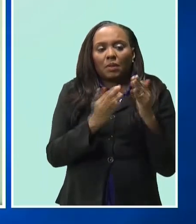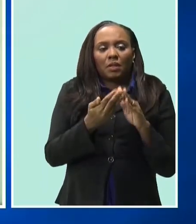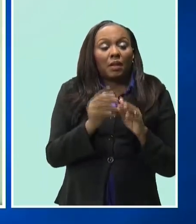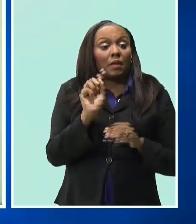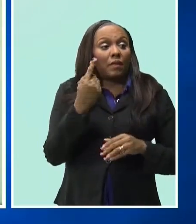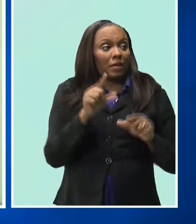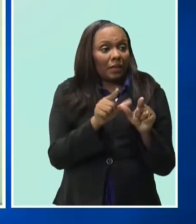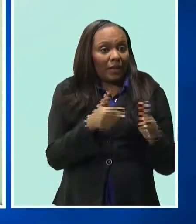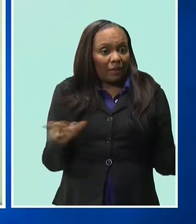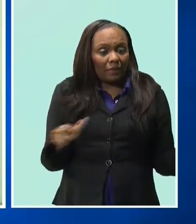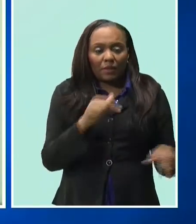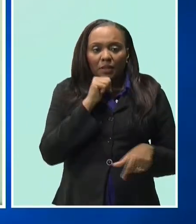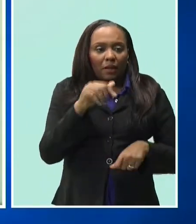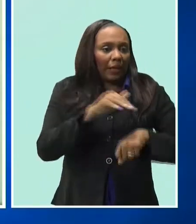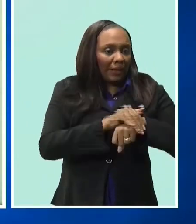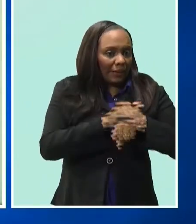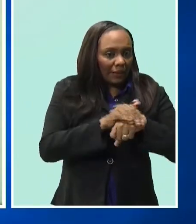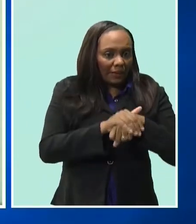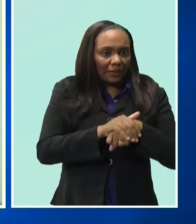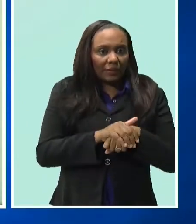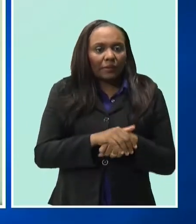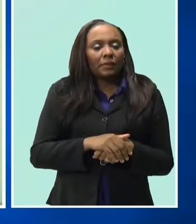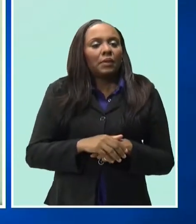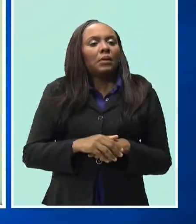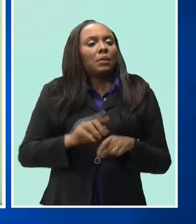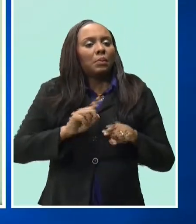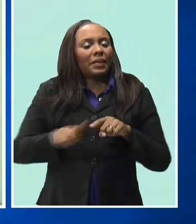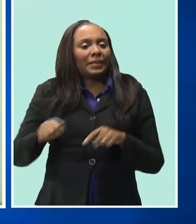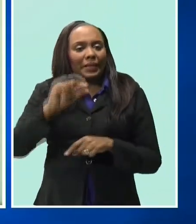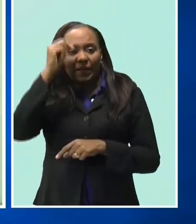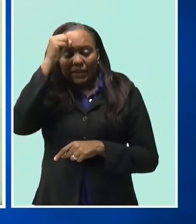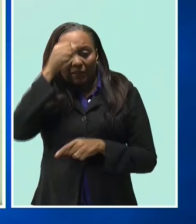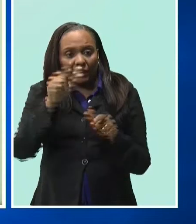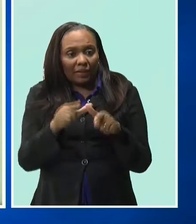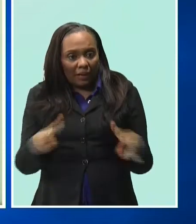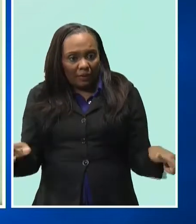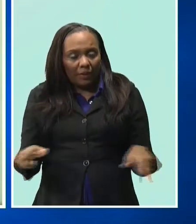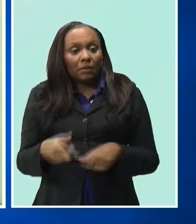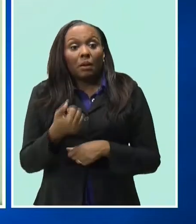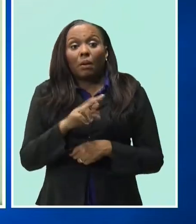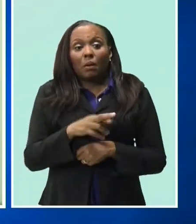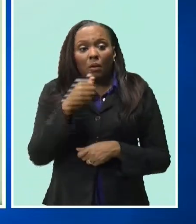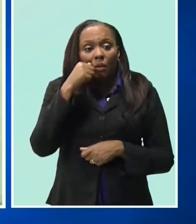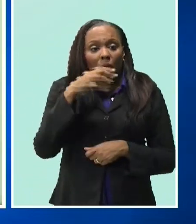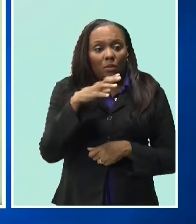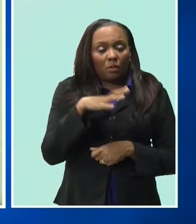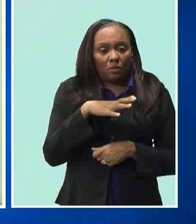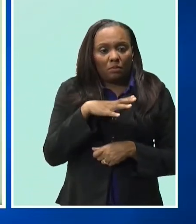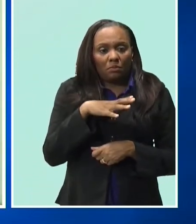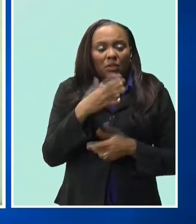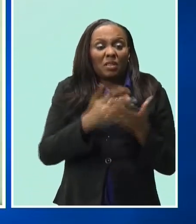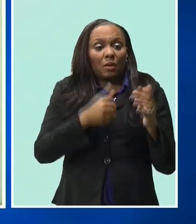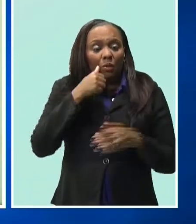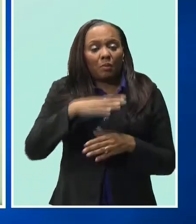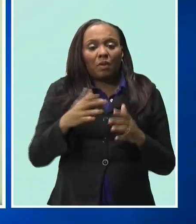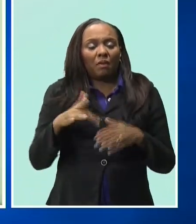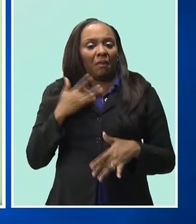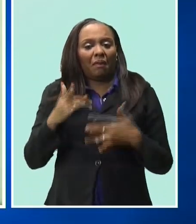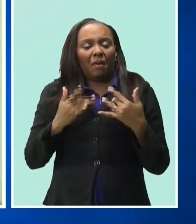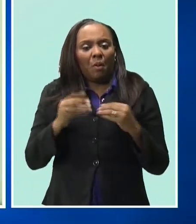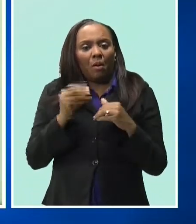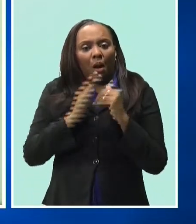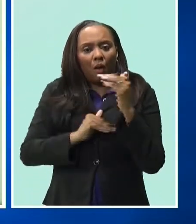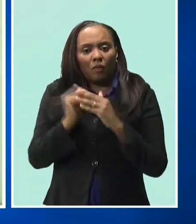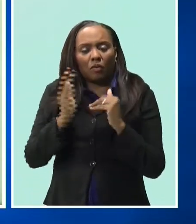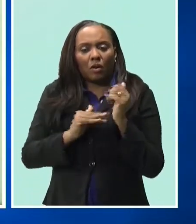English. It may be Gujarati because they are of Indian descent. Or women may feel more comfortable conversing in that language as opposed to English.